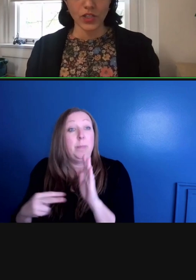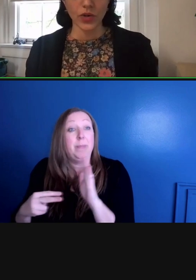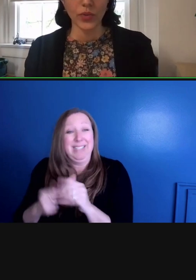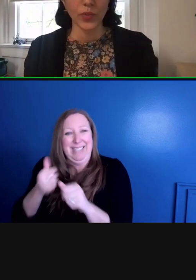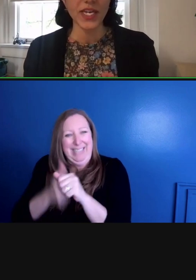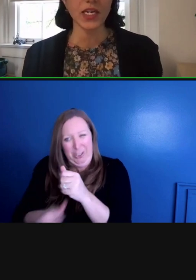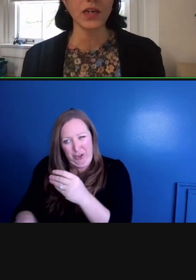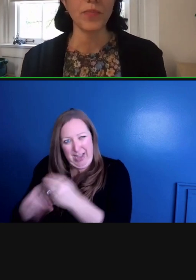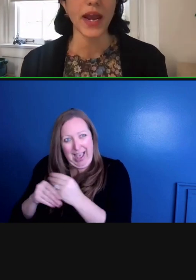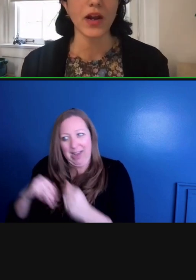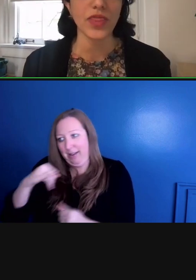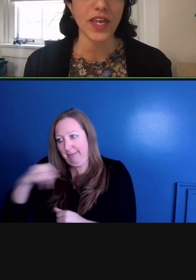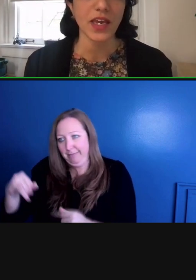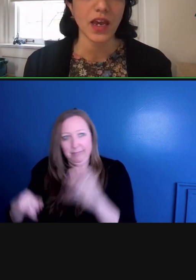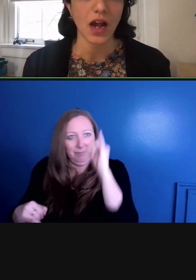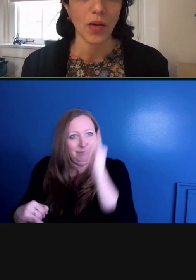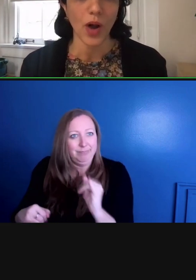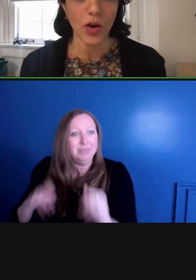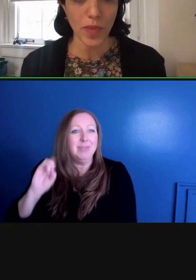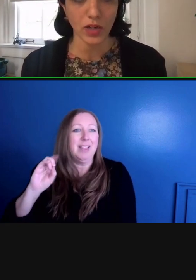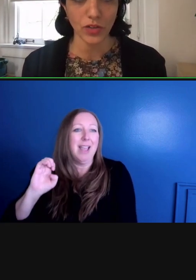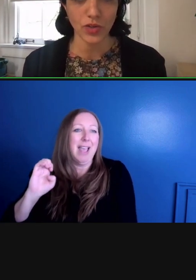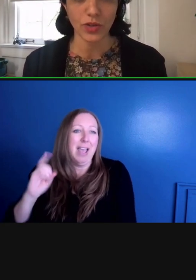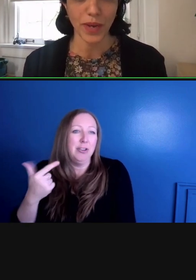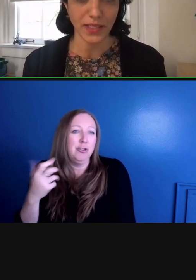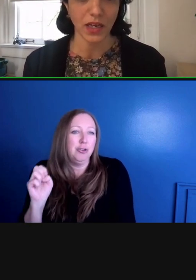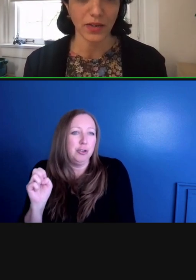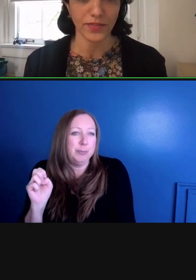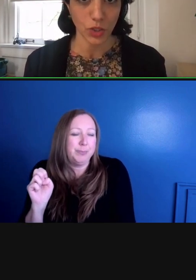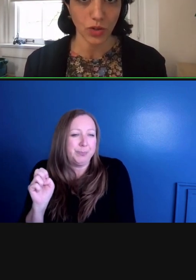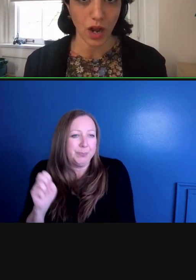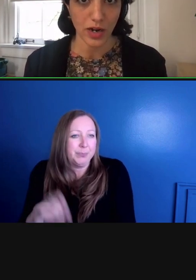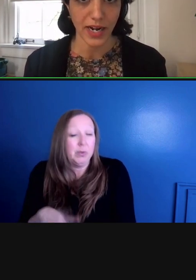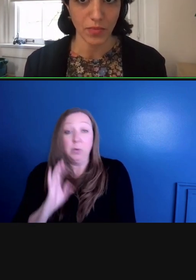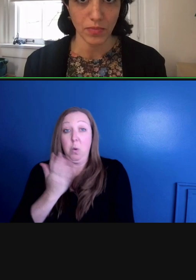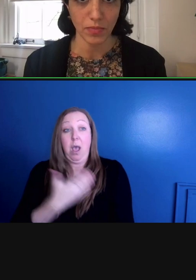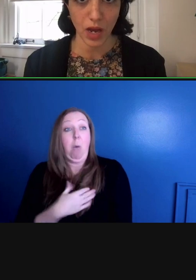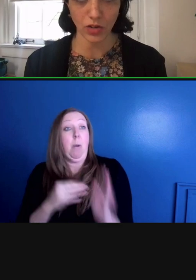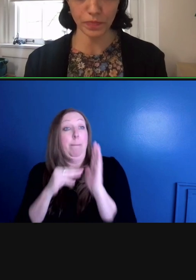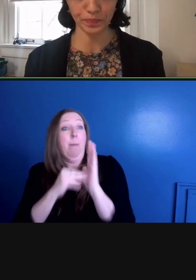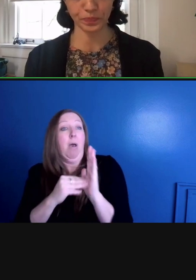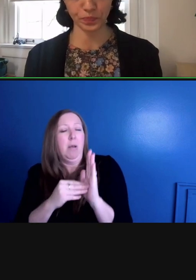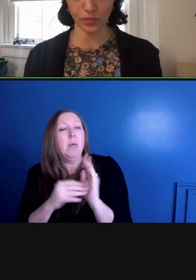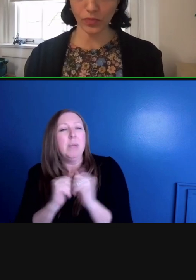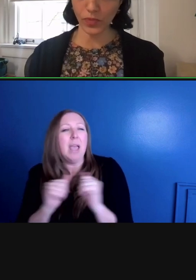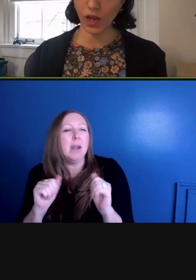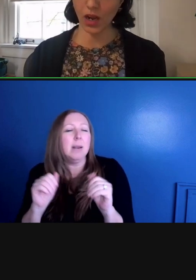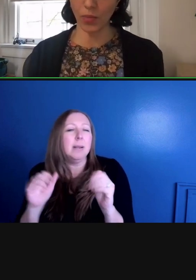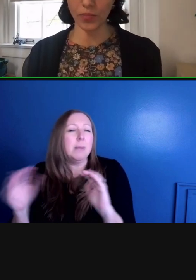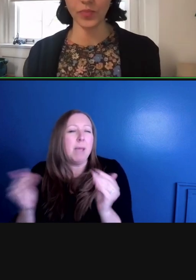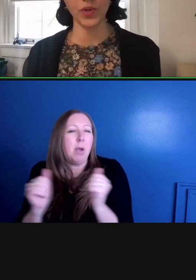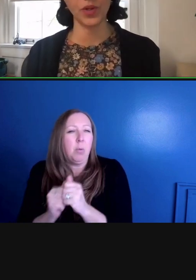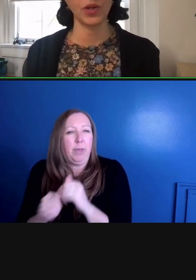All right, so we can compare the our model to the baseline visual RNN model.